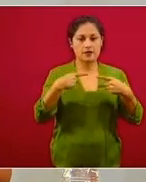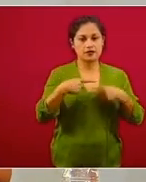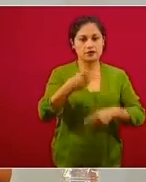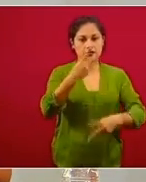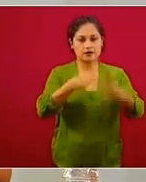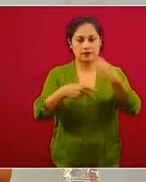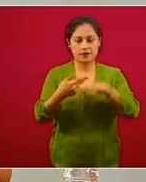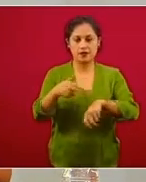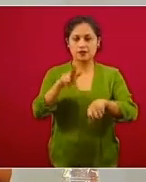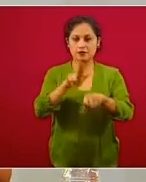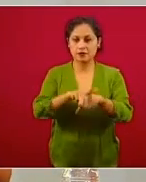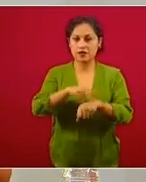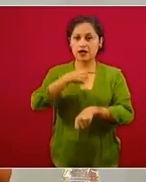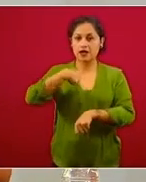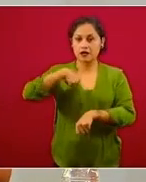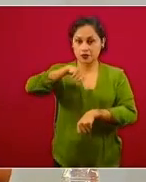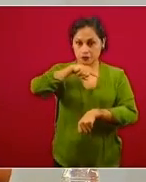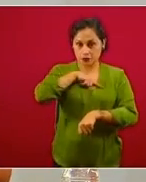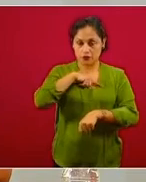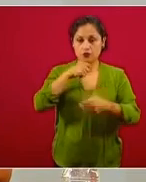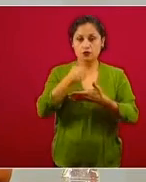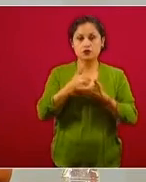We are known as TAOC,